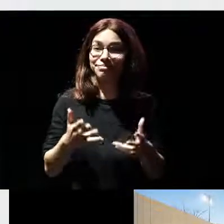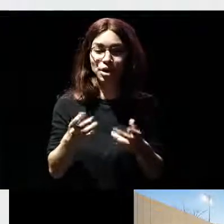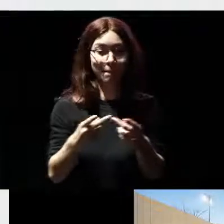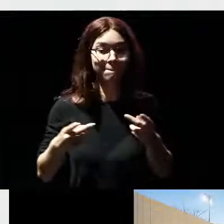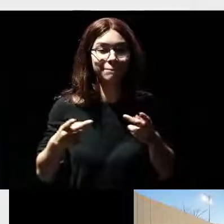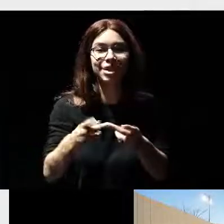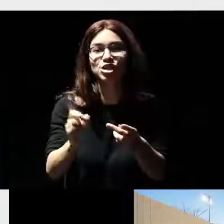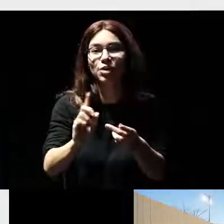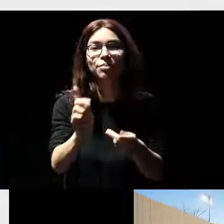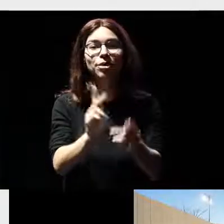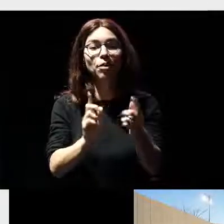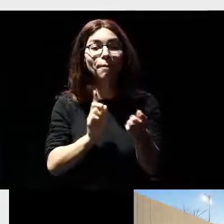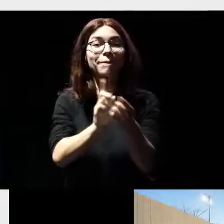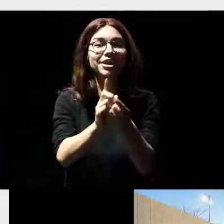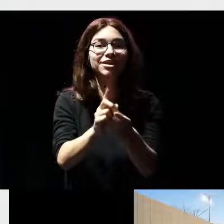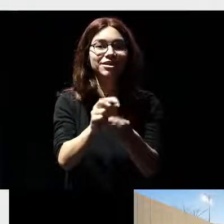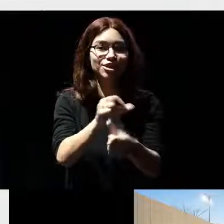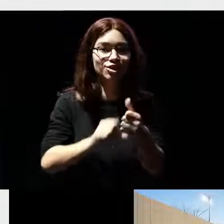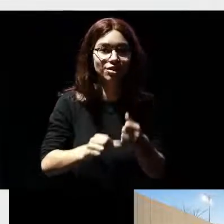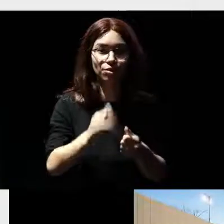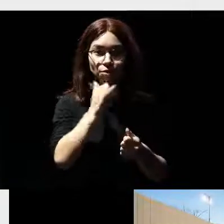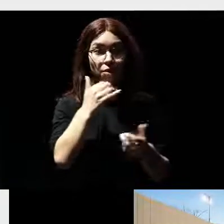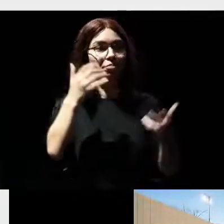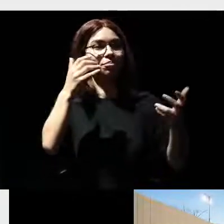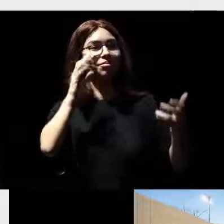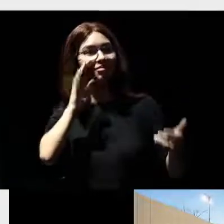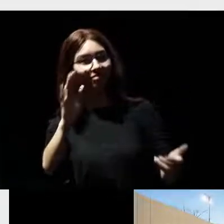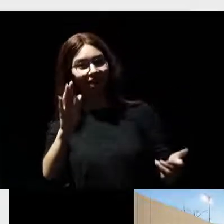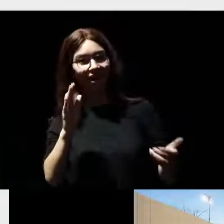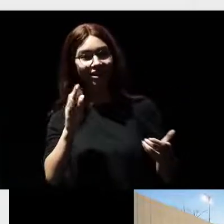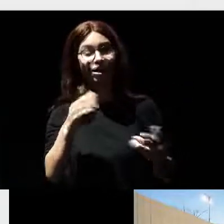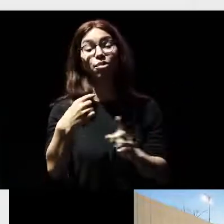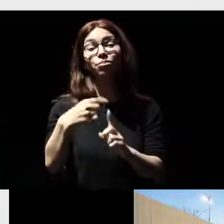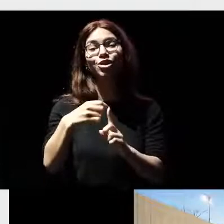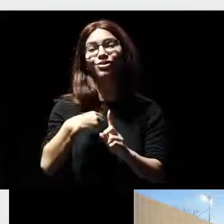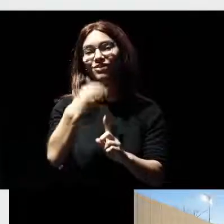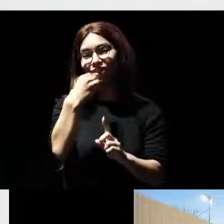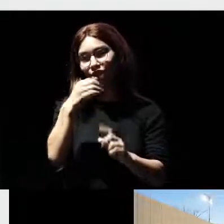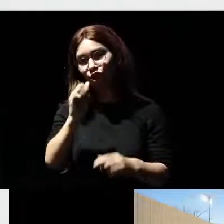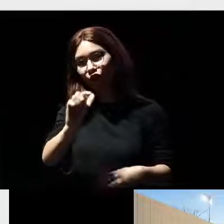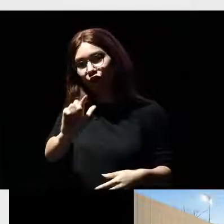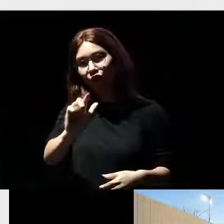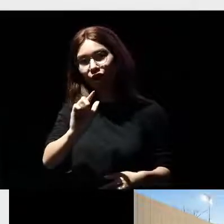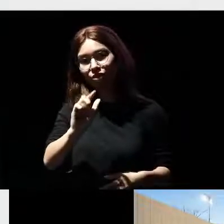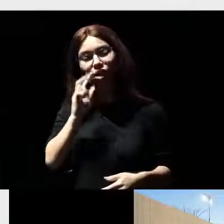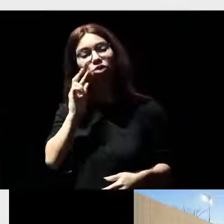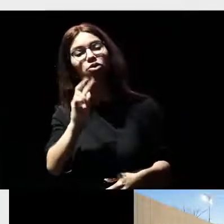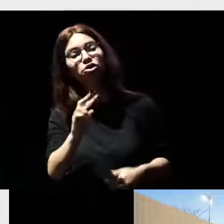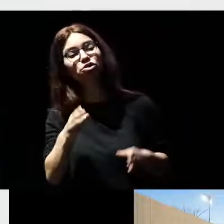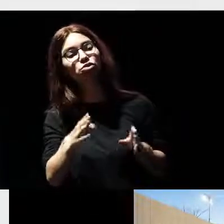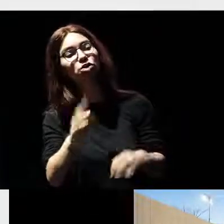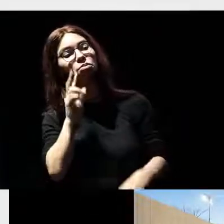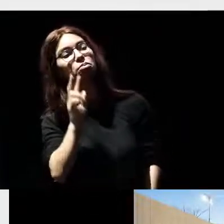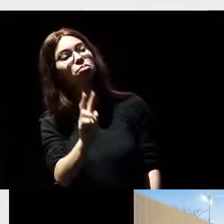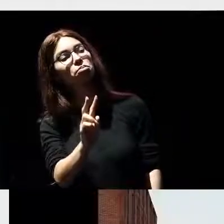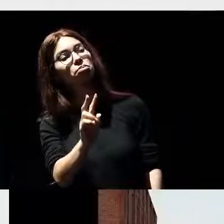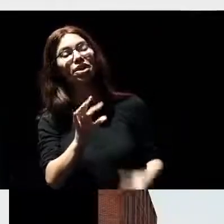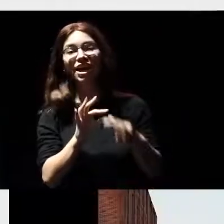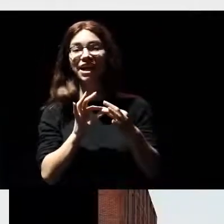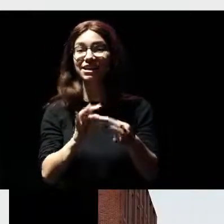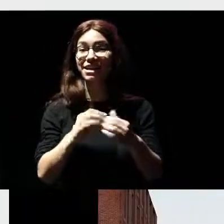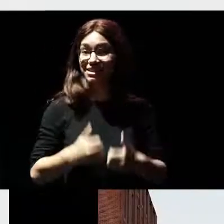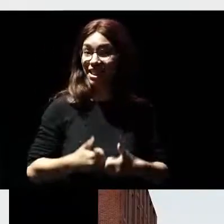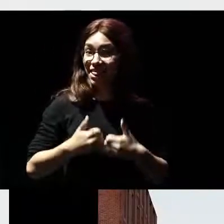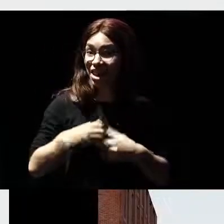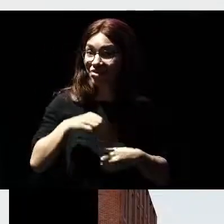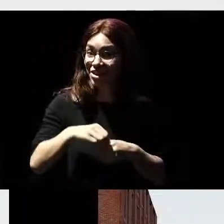space where people run into each other. And then the eating hall that looks out on the street and really connects the life